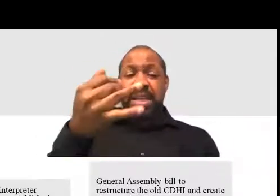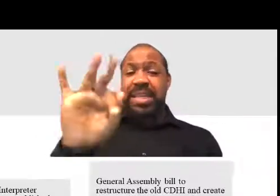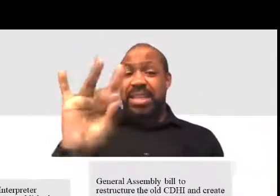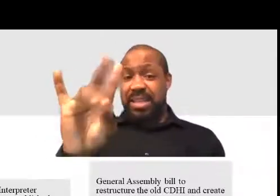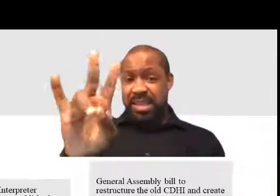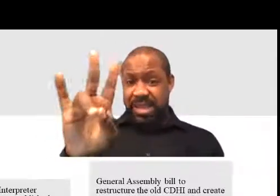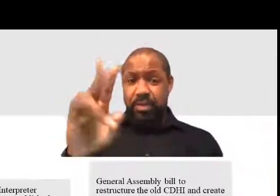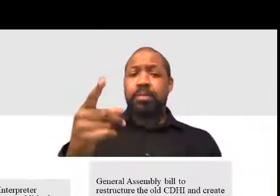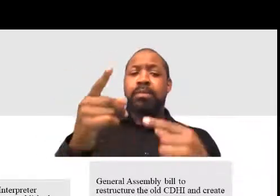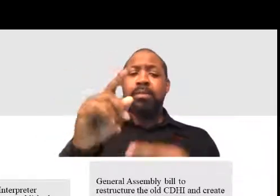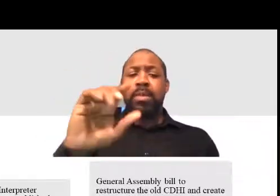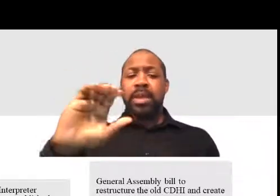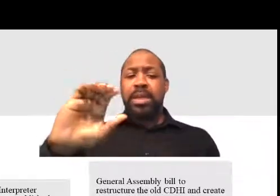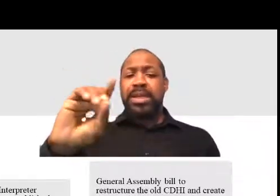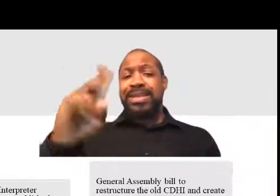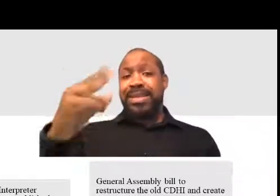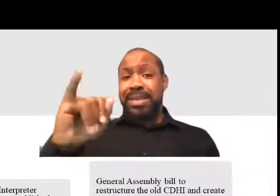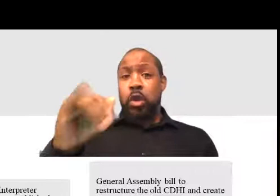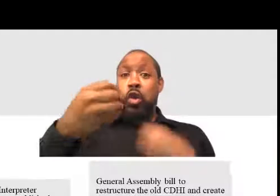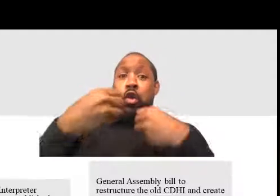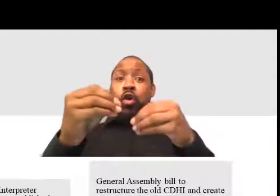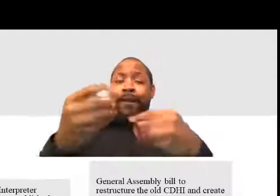The next item is from 1987.